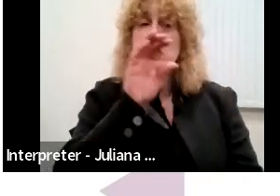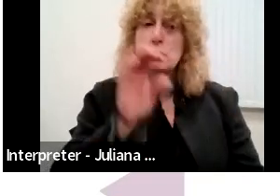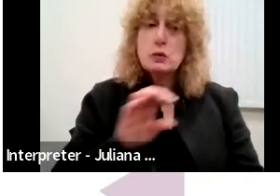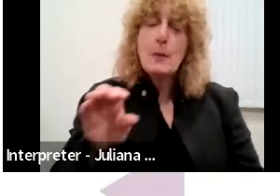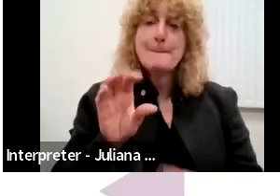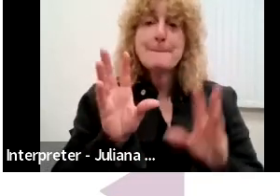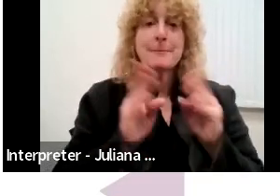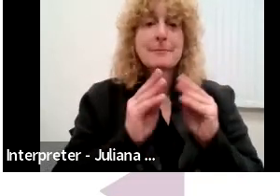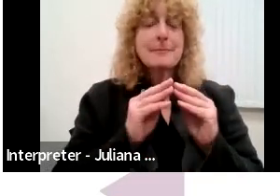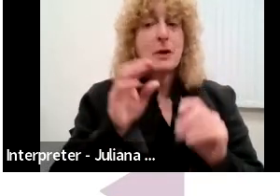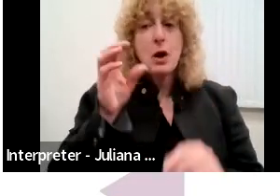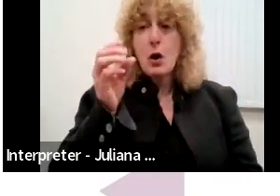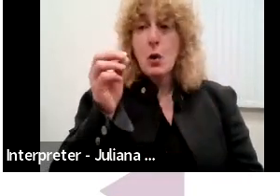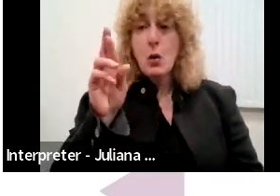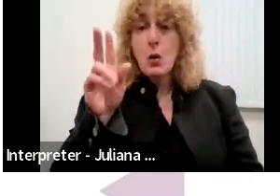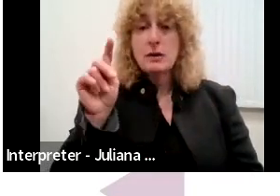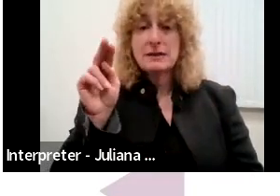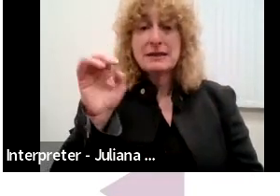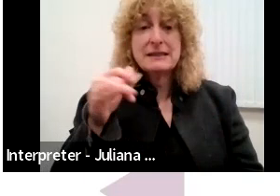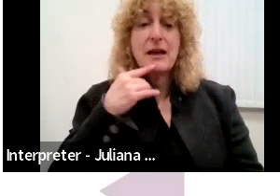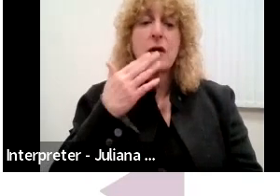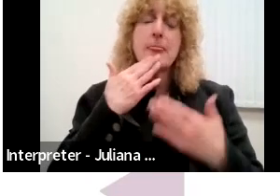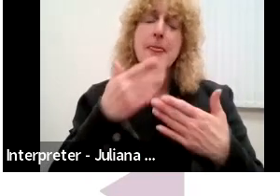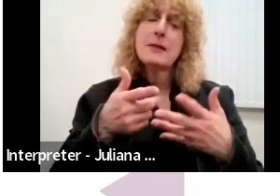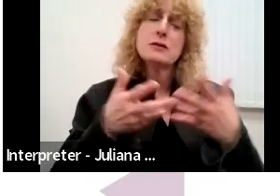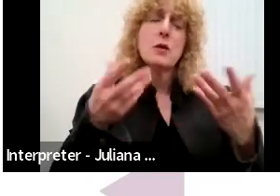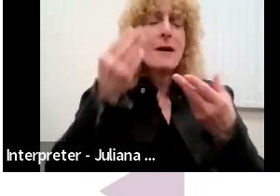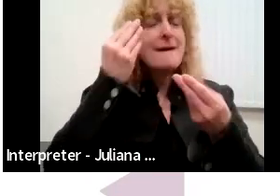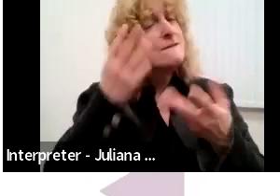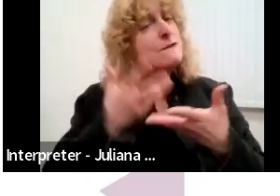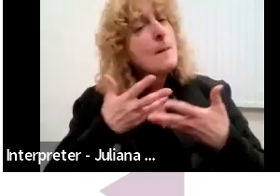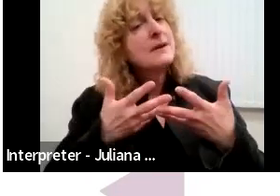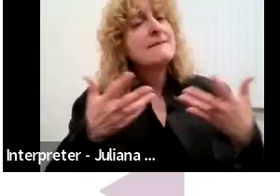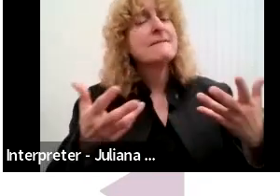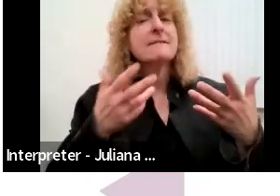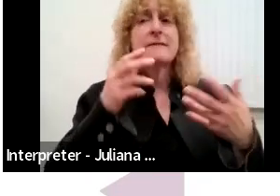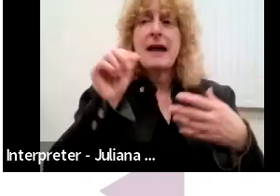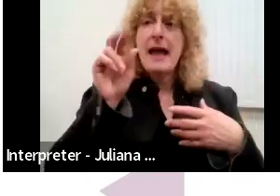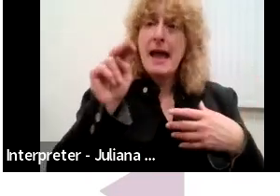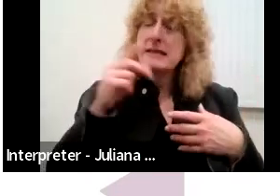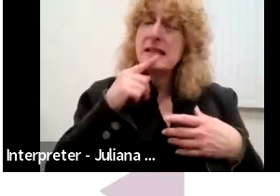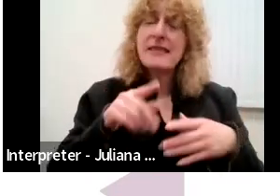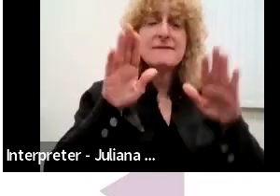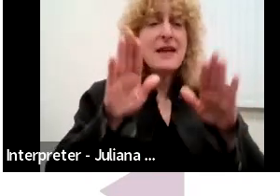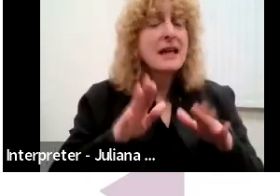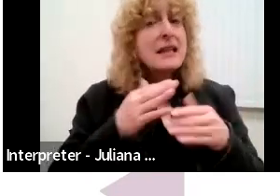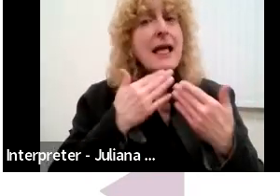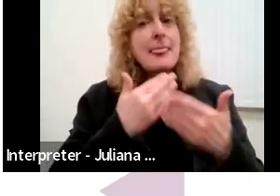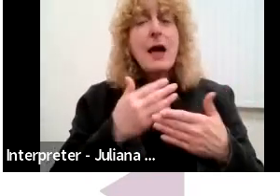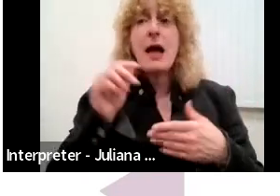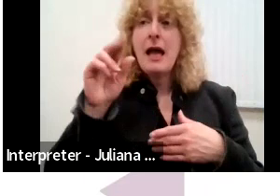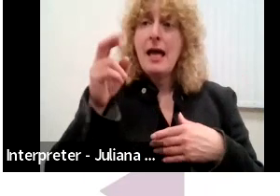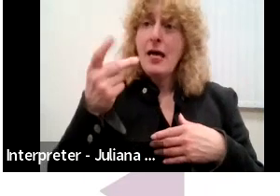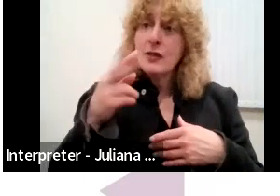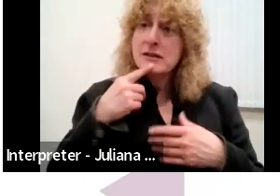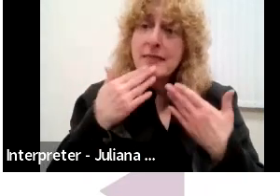says, thank you. This was so informative. And Anne says, this was fantastic. Thank you. Heather says, thank you. And